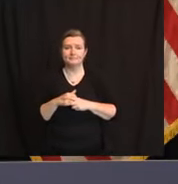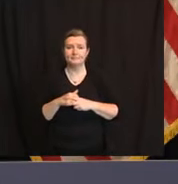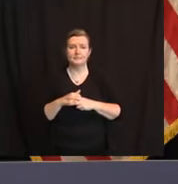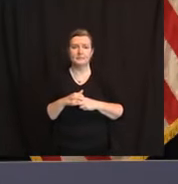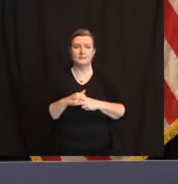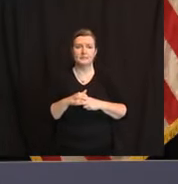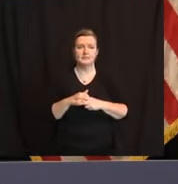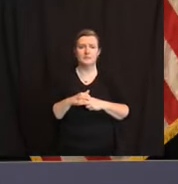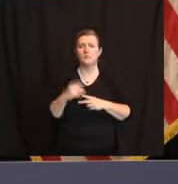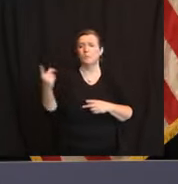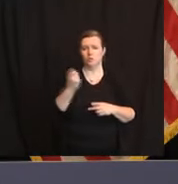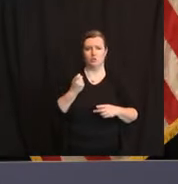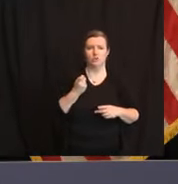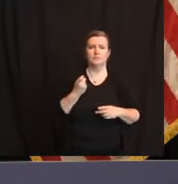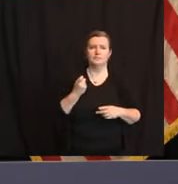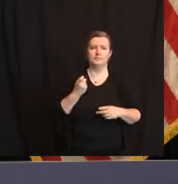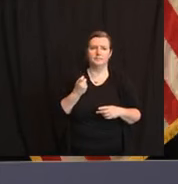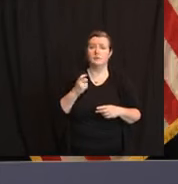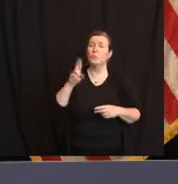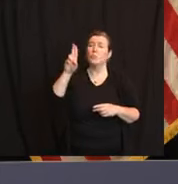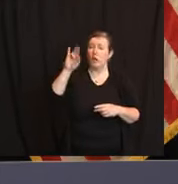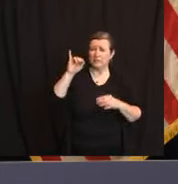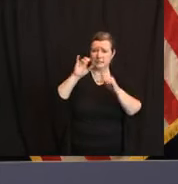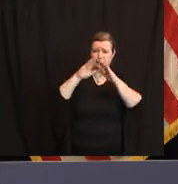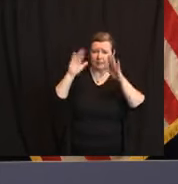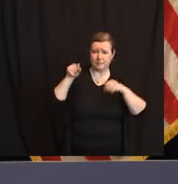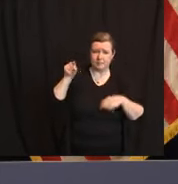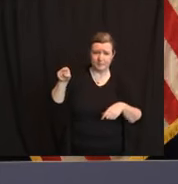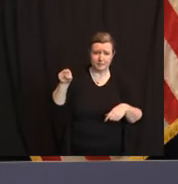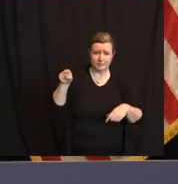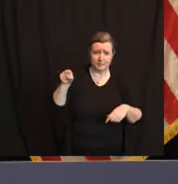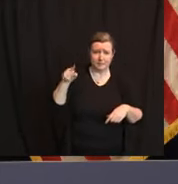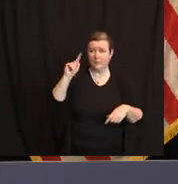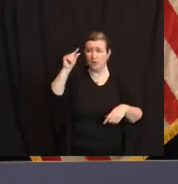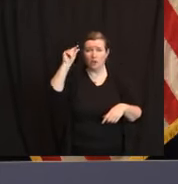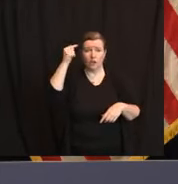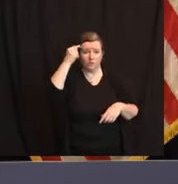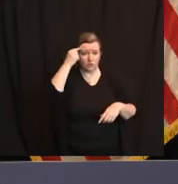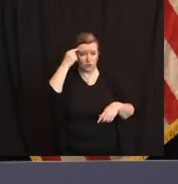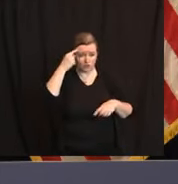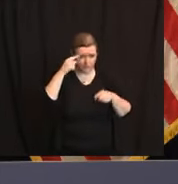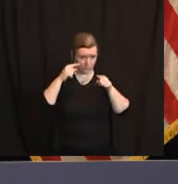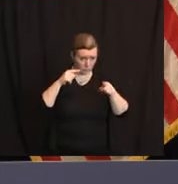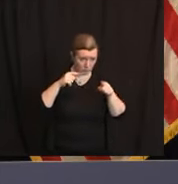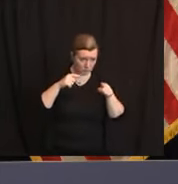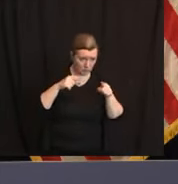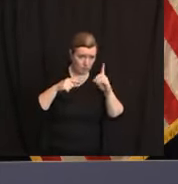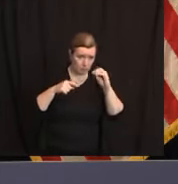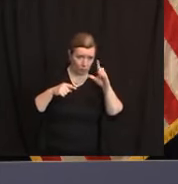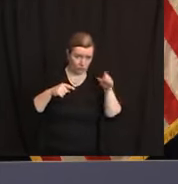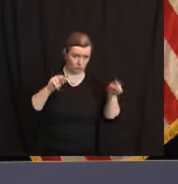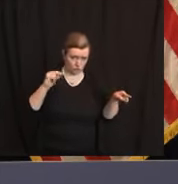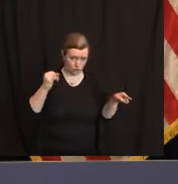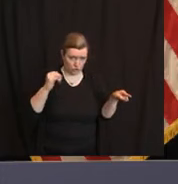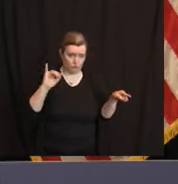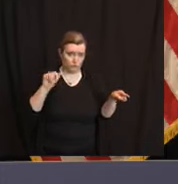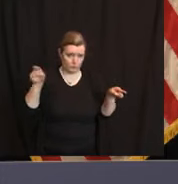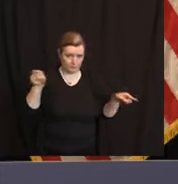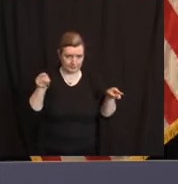I have 2 questions, one for you, Governor, and one for your Commissioner. And the question for you is, in your travels, you mentioned going to the beach